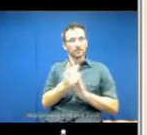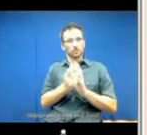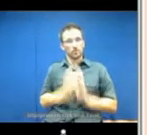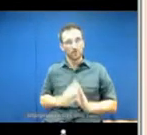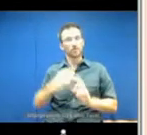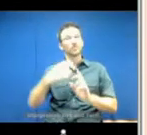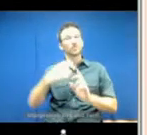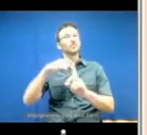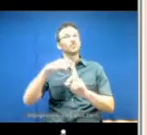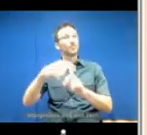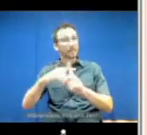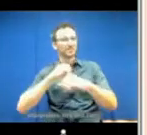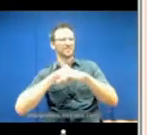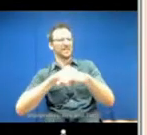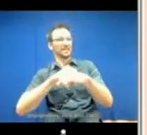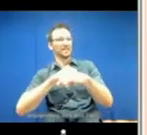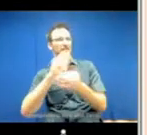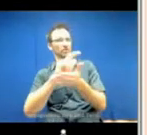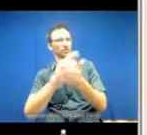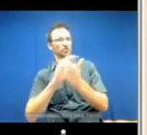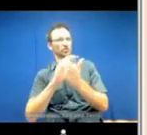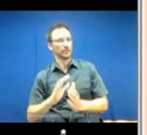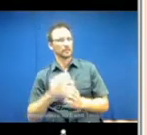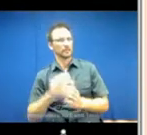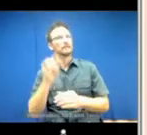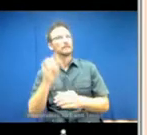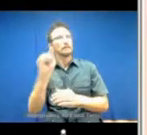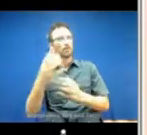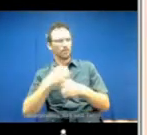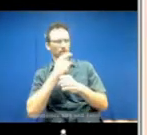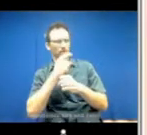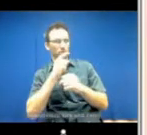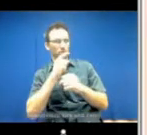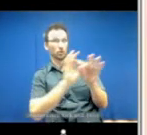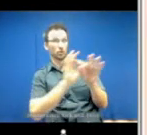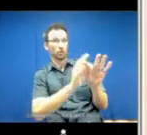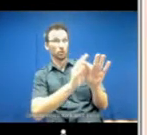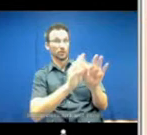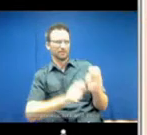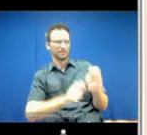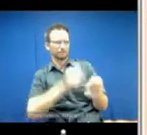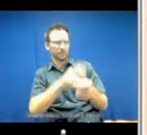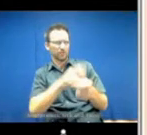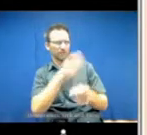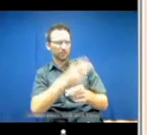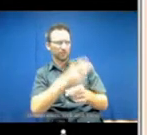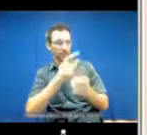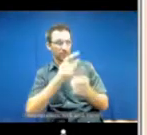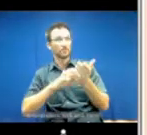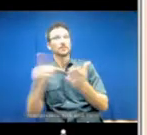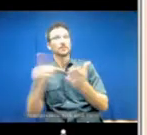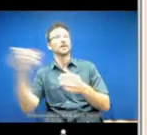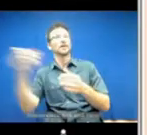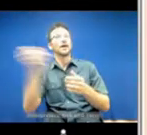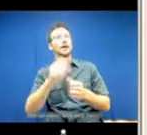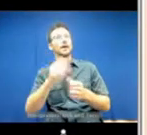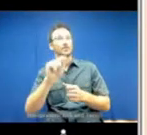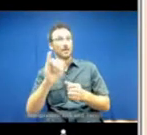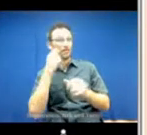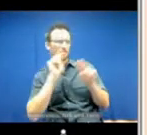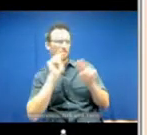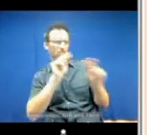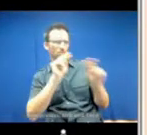of the interpretation, so he hired a table interpreter to make sure it was accurate, although he didn't have any